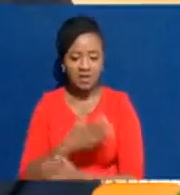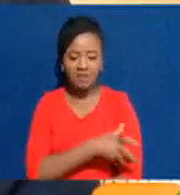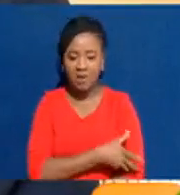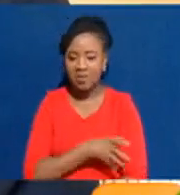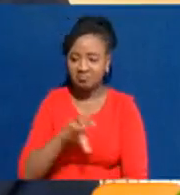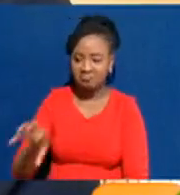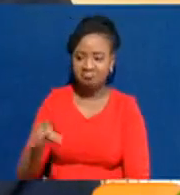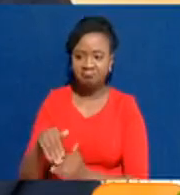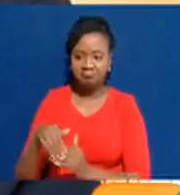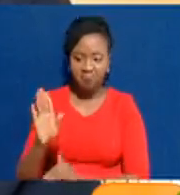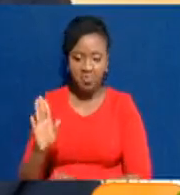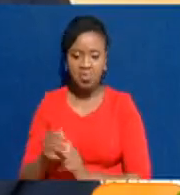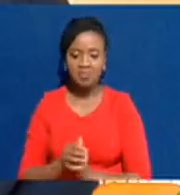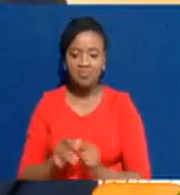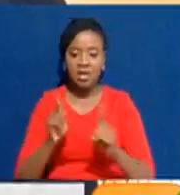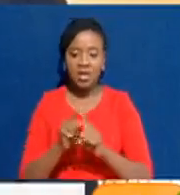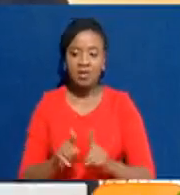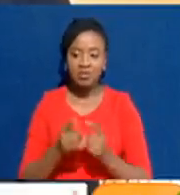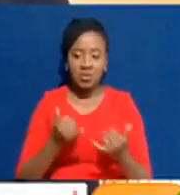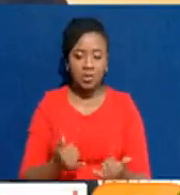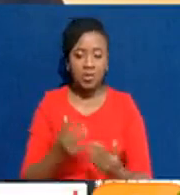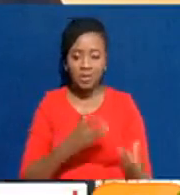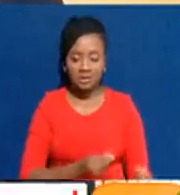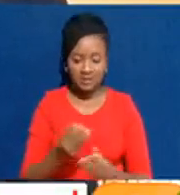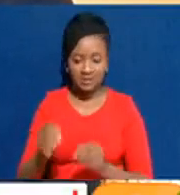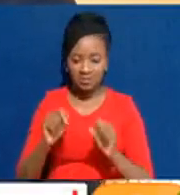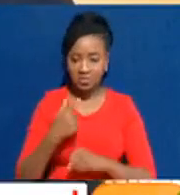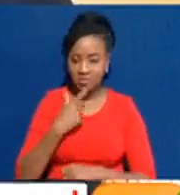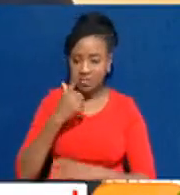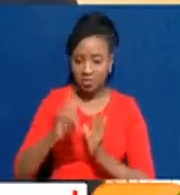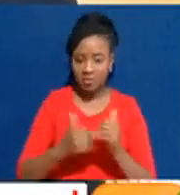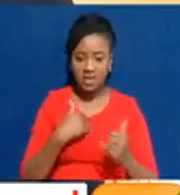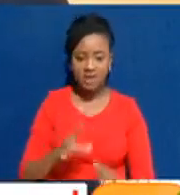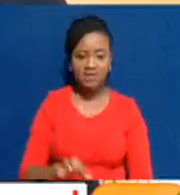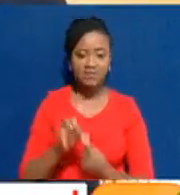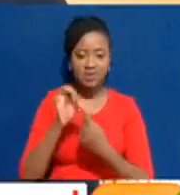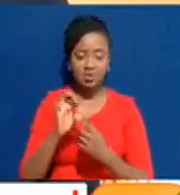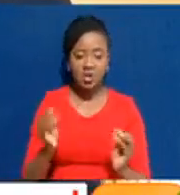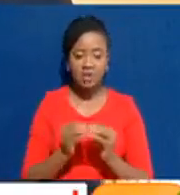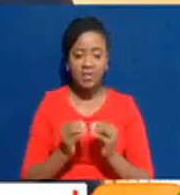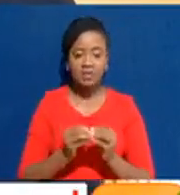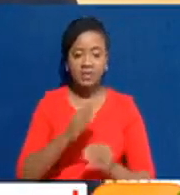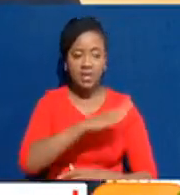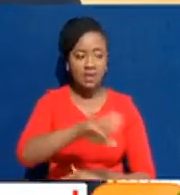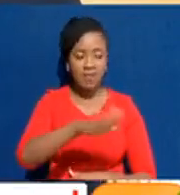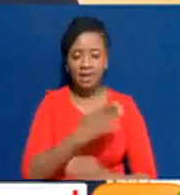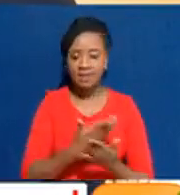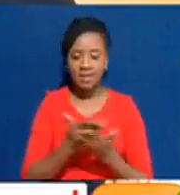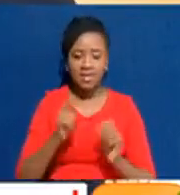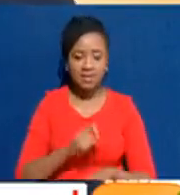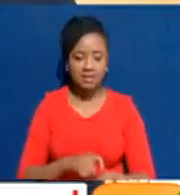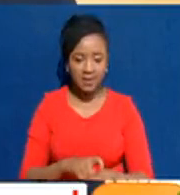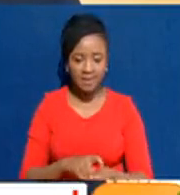the minimum, it's easier to say that there shall be a special convening of Parliament at any given